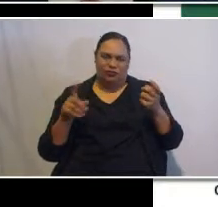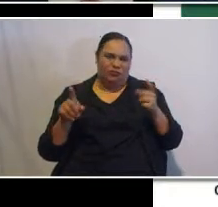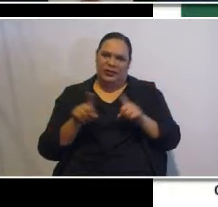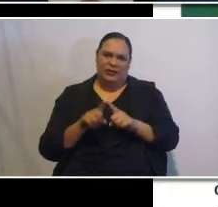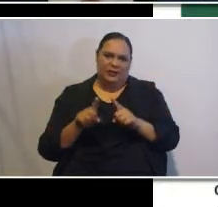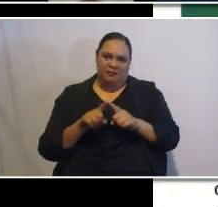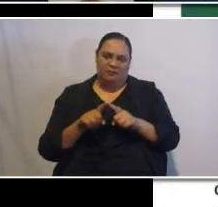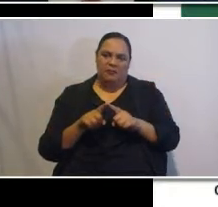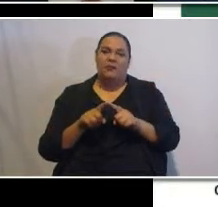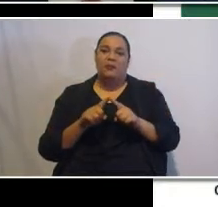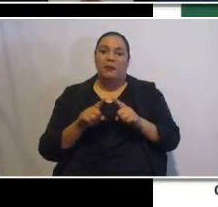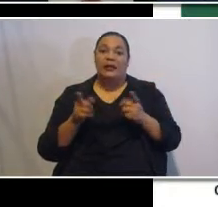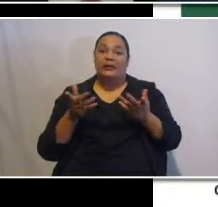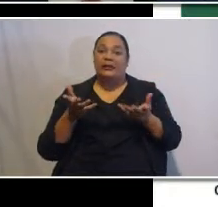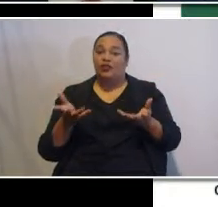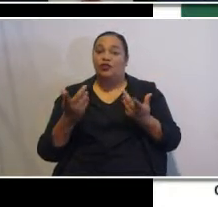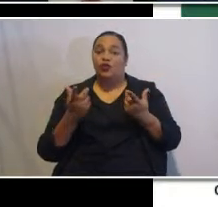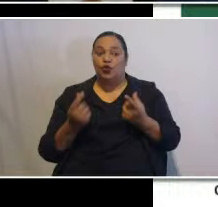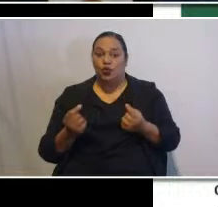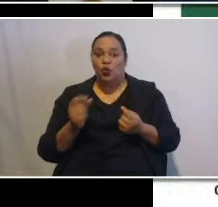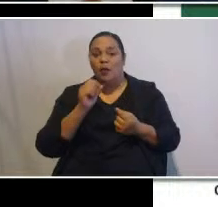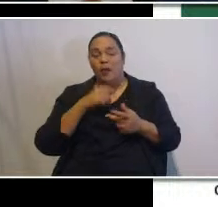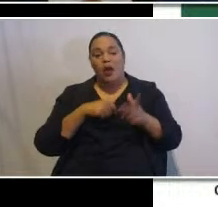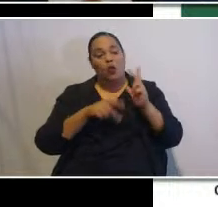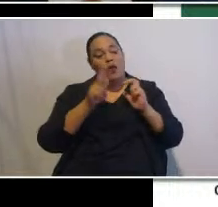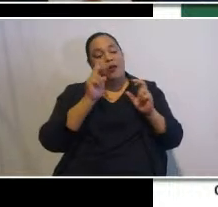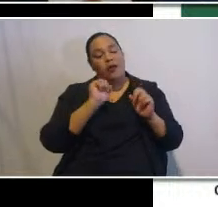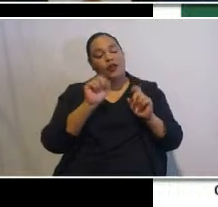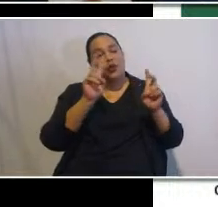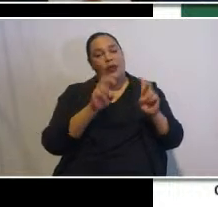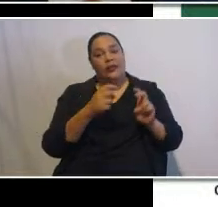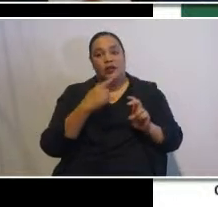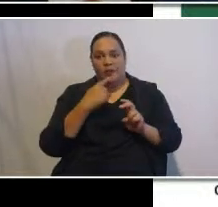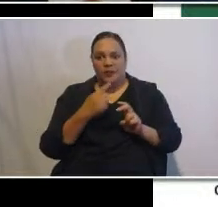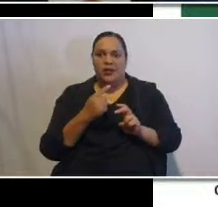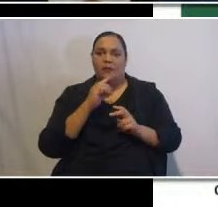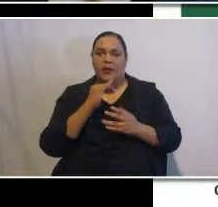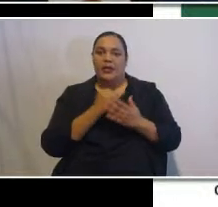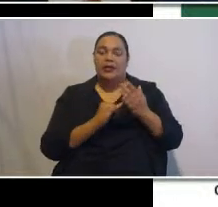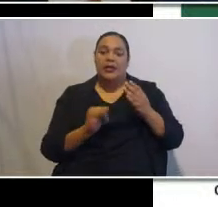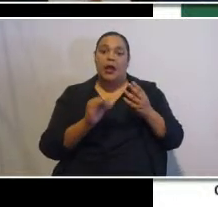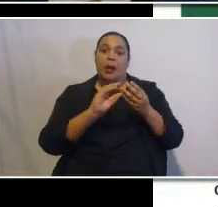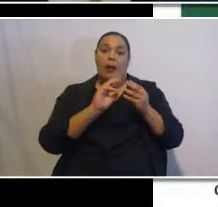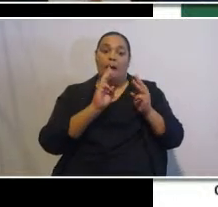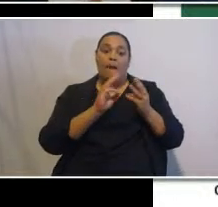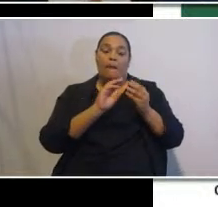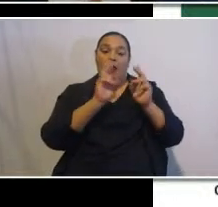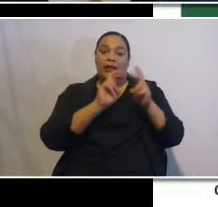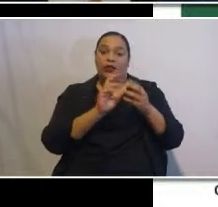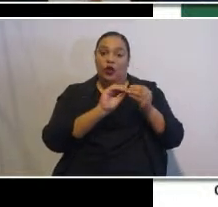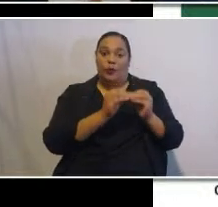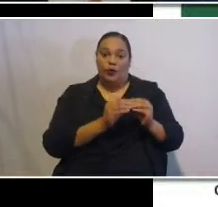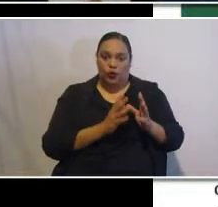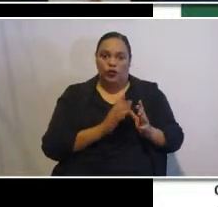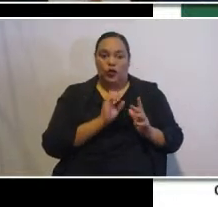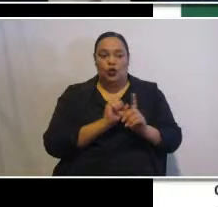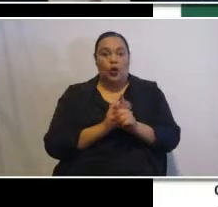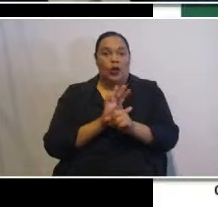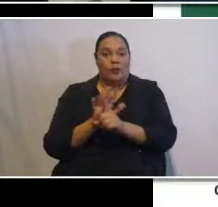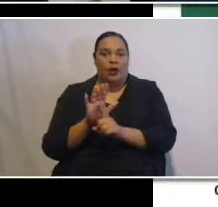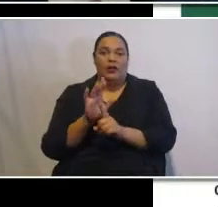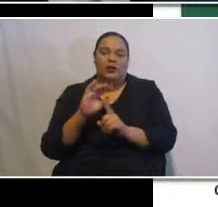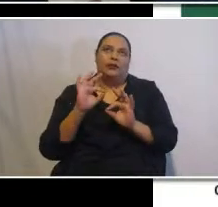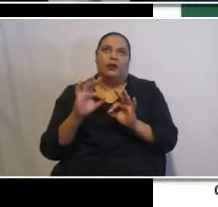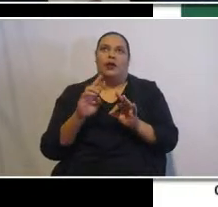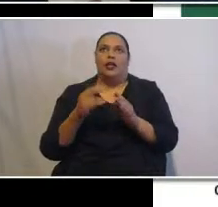And what this does, and what we've heard Eskom say, is that independent power producers, and by that implication it seems to be